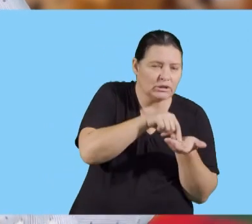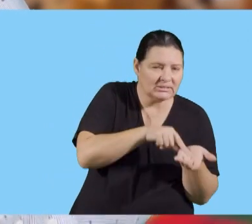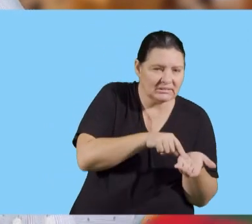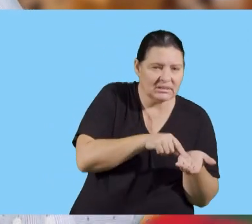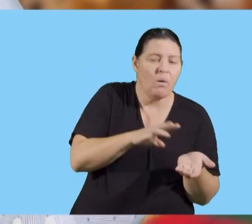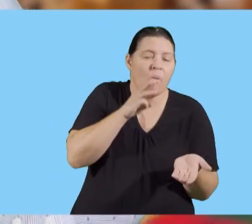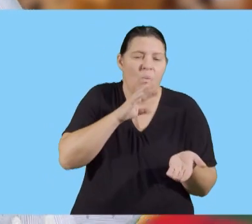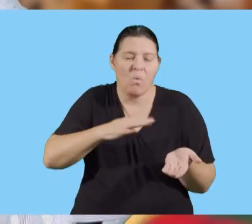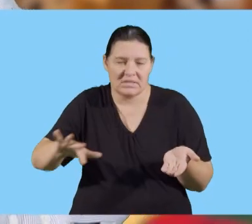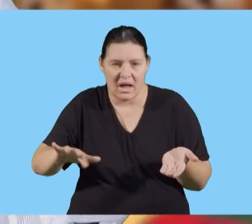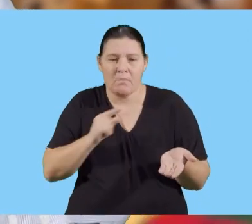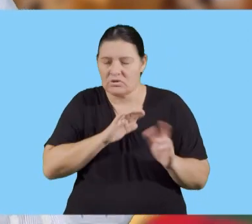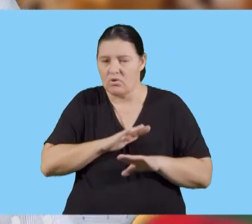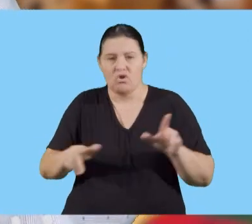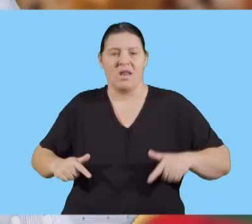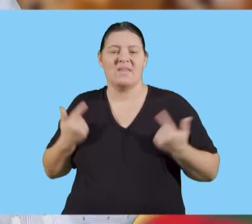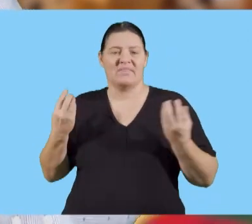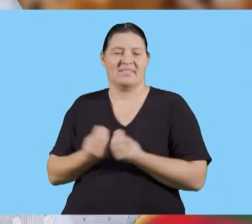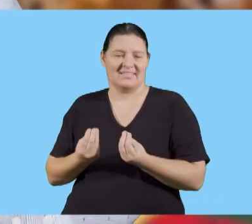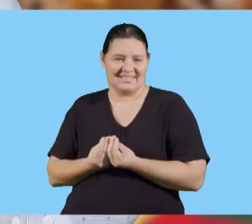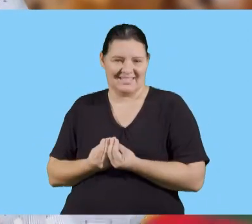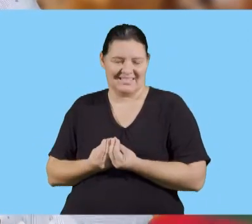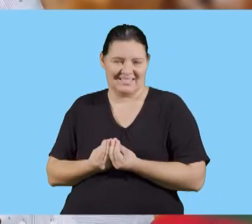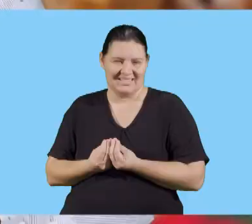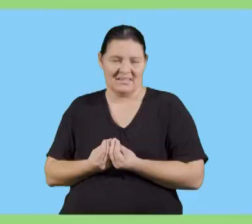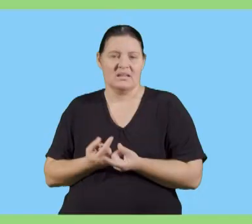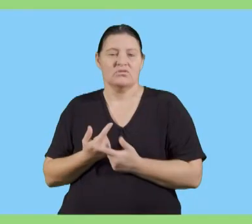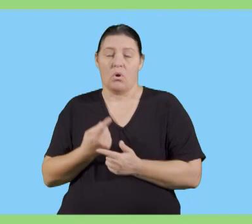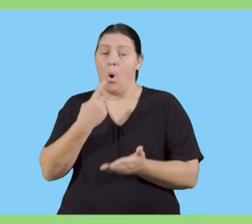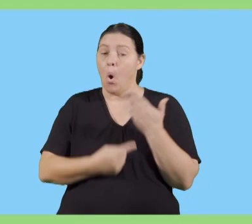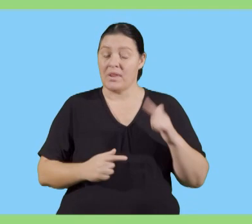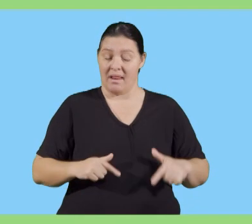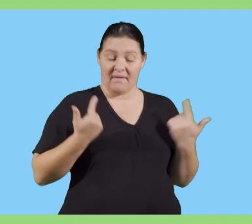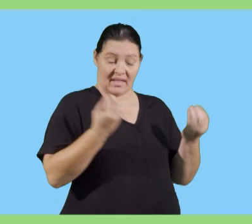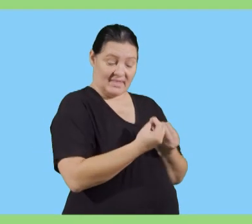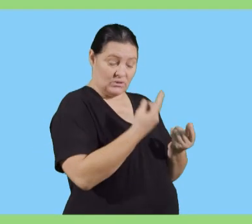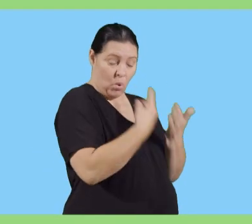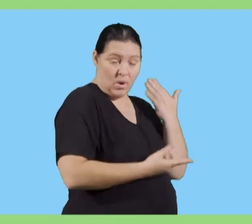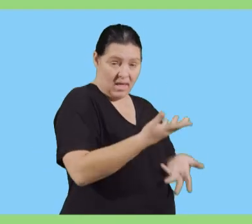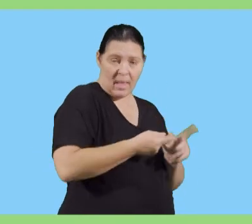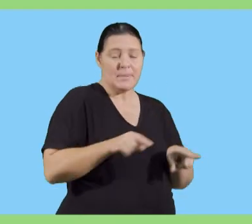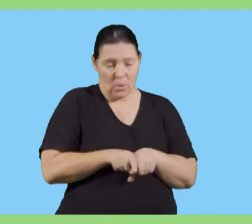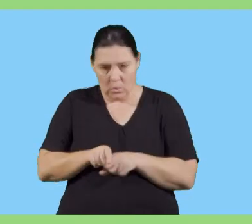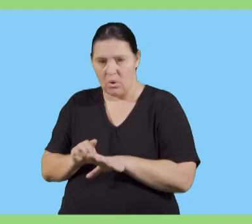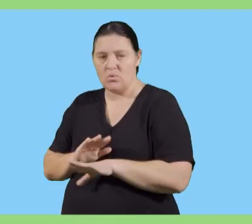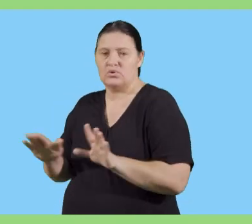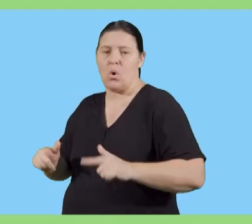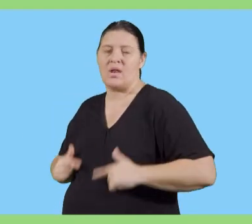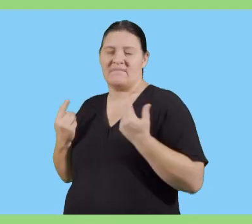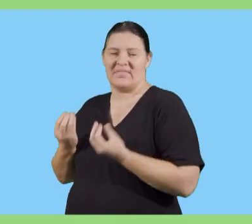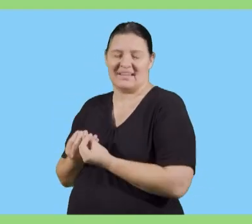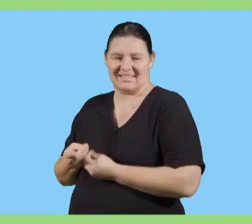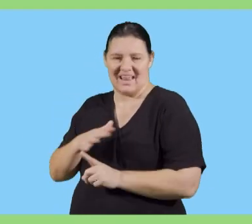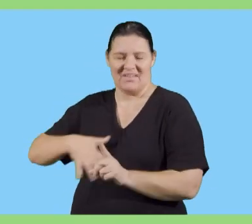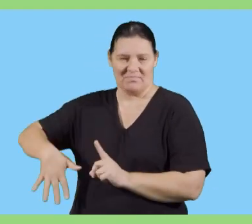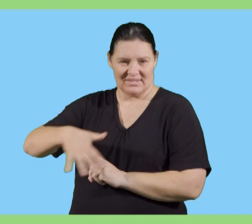but it's also interacting with its environment. So basically that is an ecosystem. The